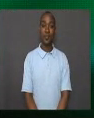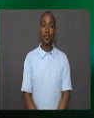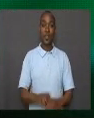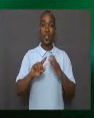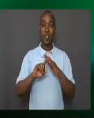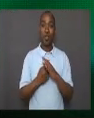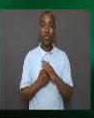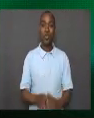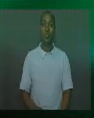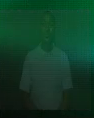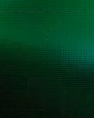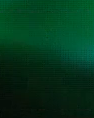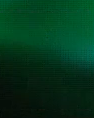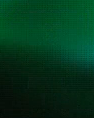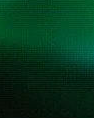Begin.